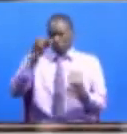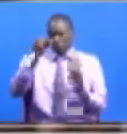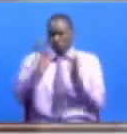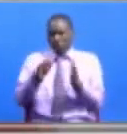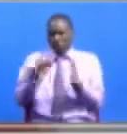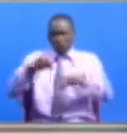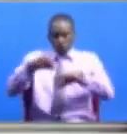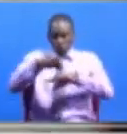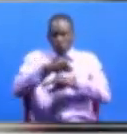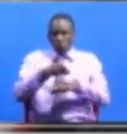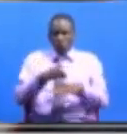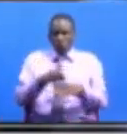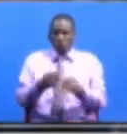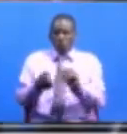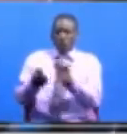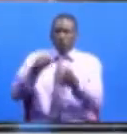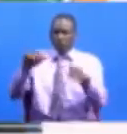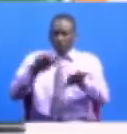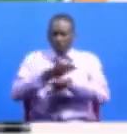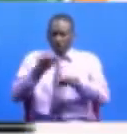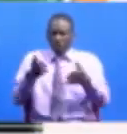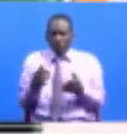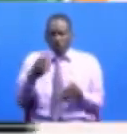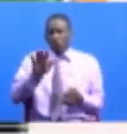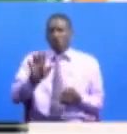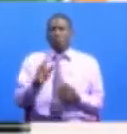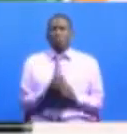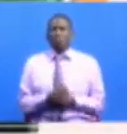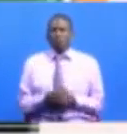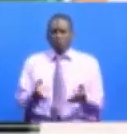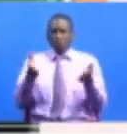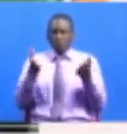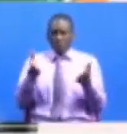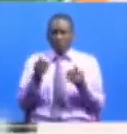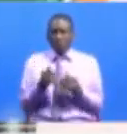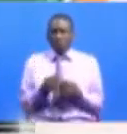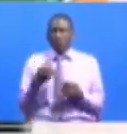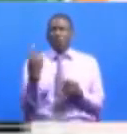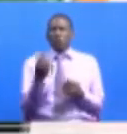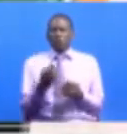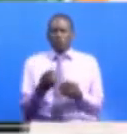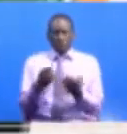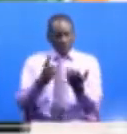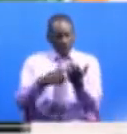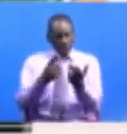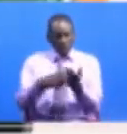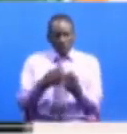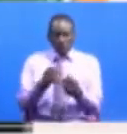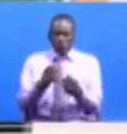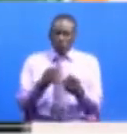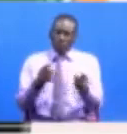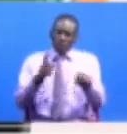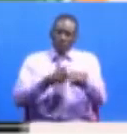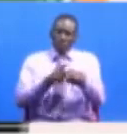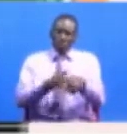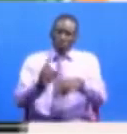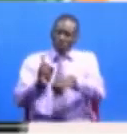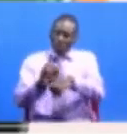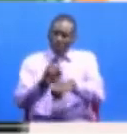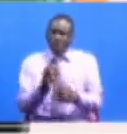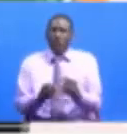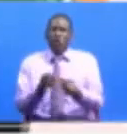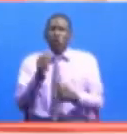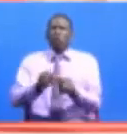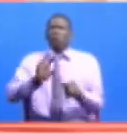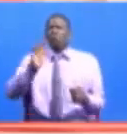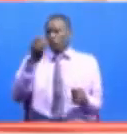Sonko turned things upside down for him. For now, it's only a countdown to the hour or the minute that